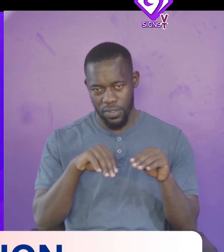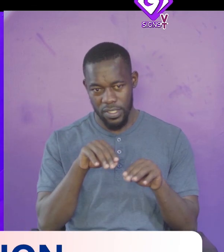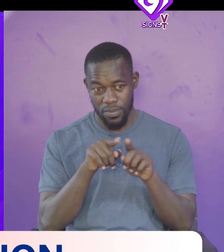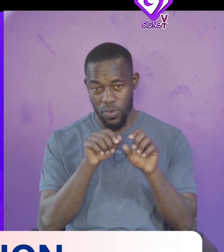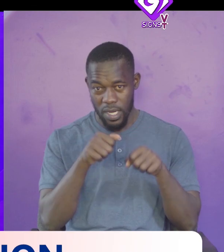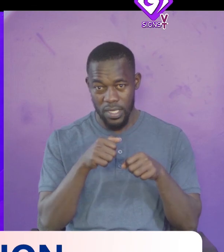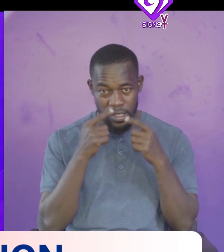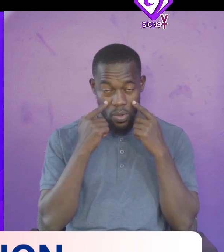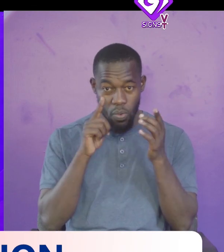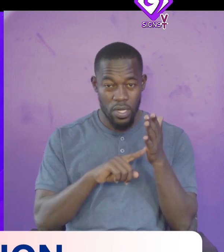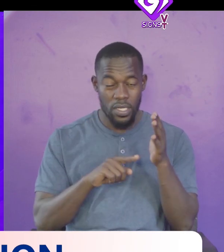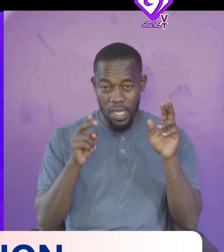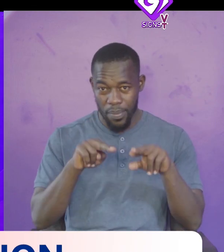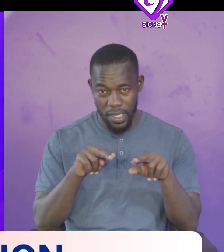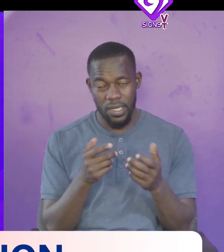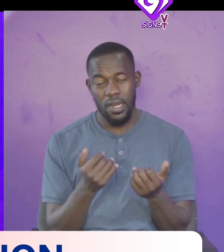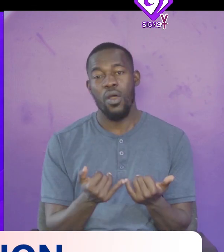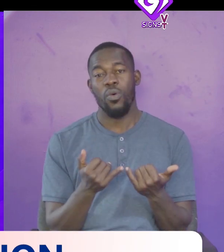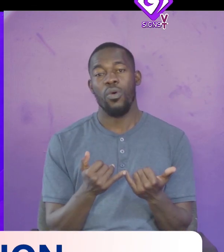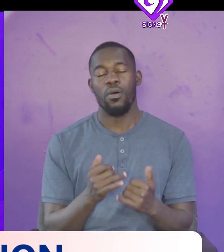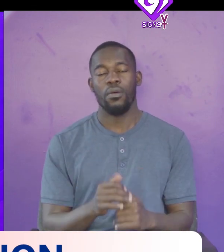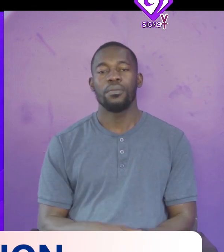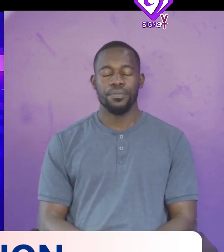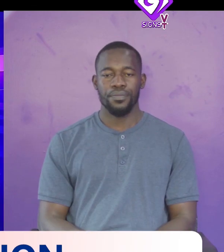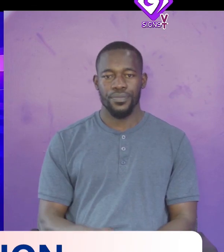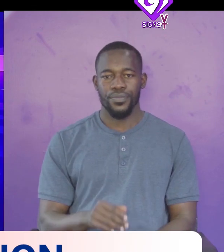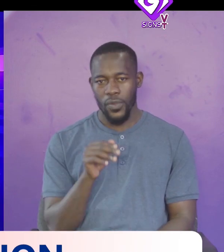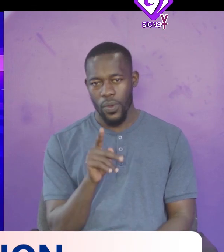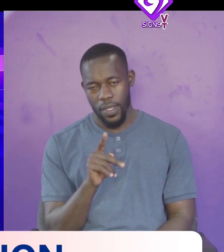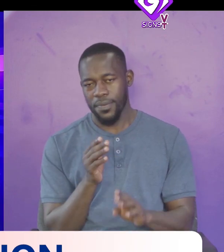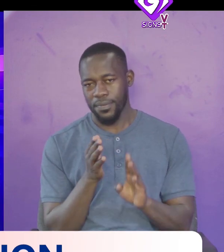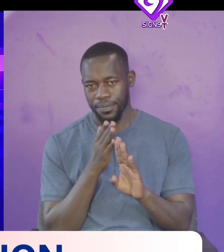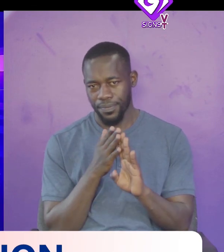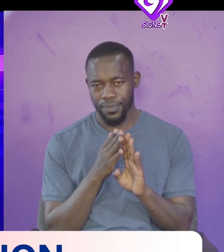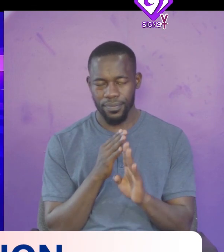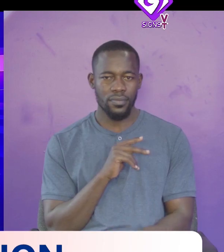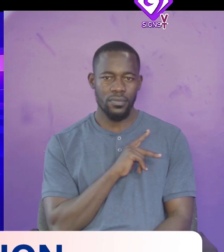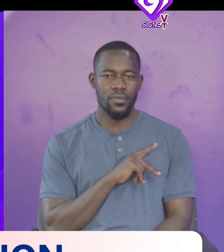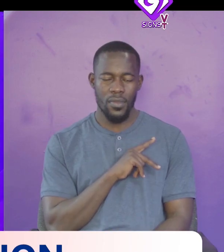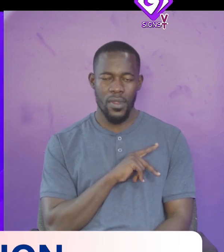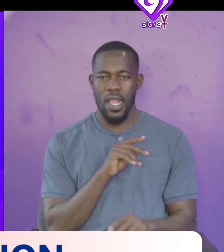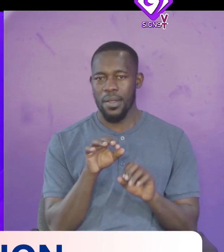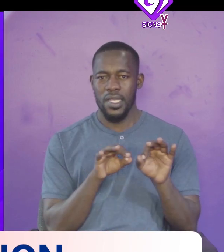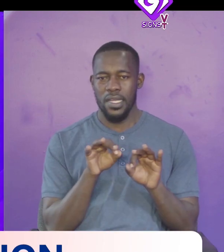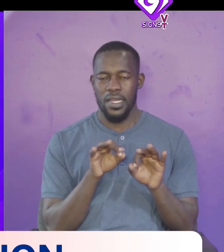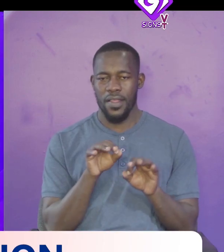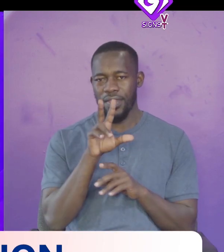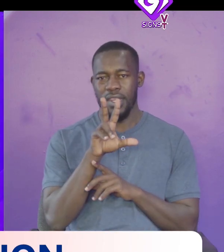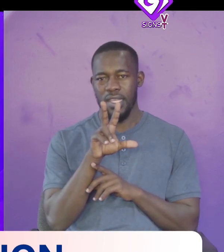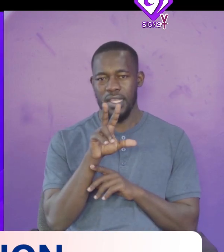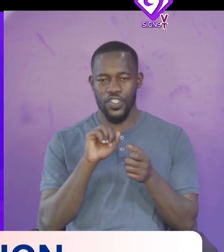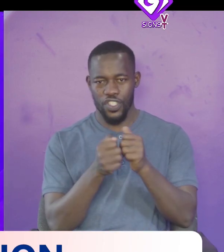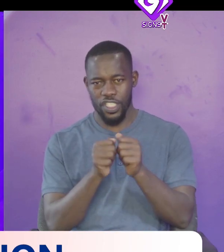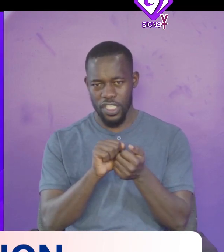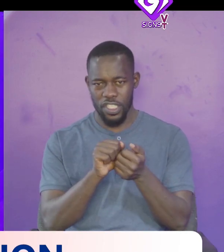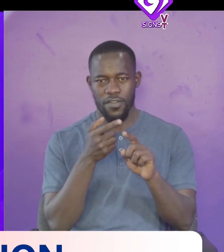You can see the kind of things that are happening. Okay, just a quick one. Kindly take us through these 3 amendments you want in the Constitution.